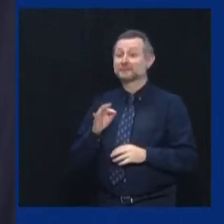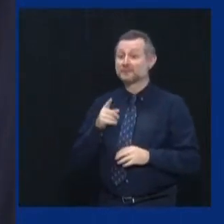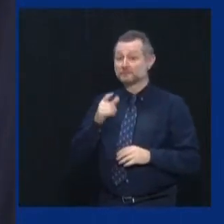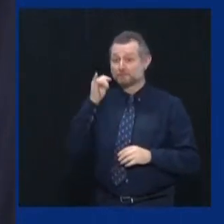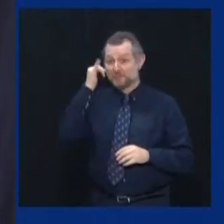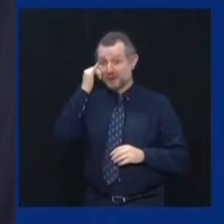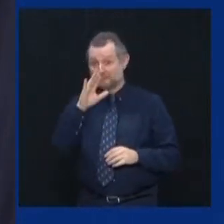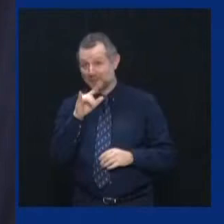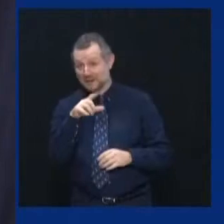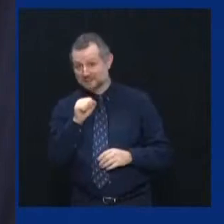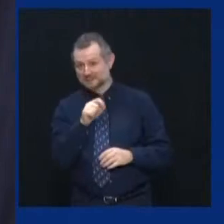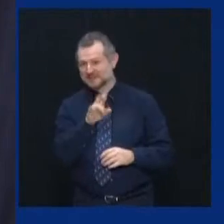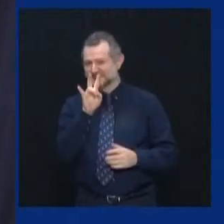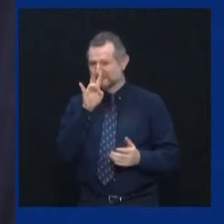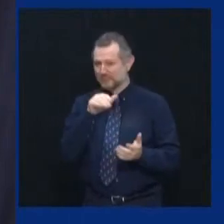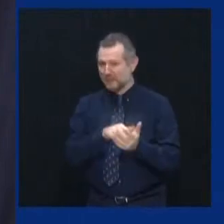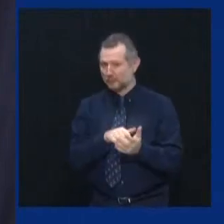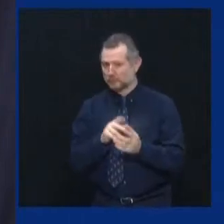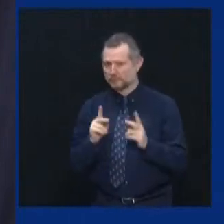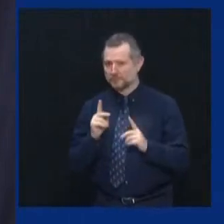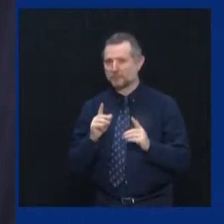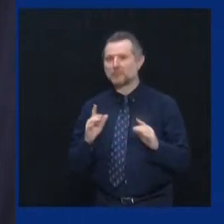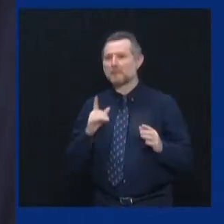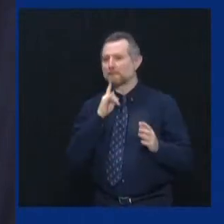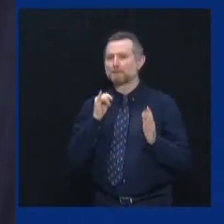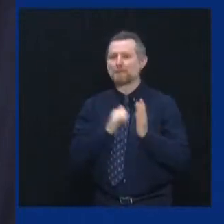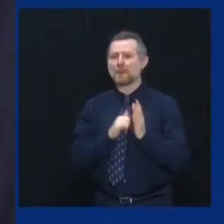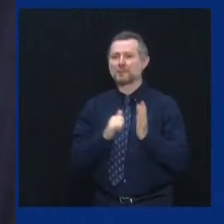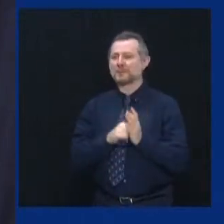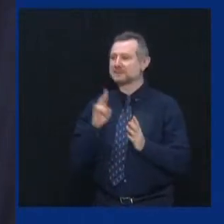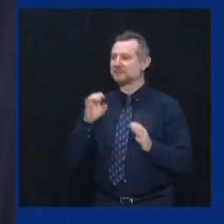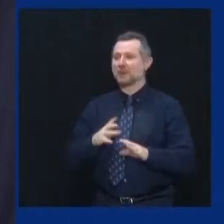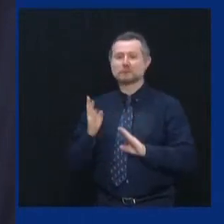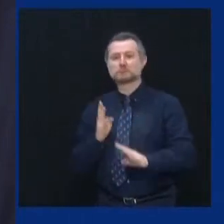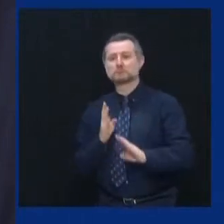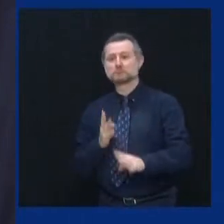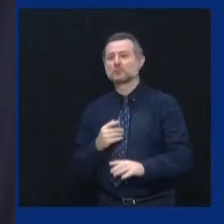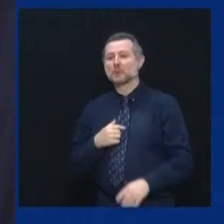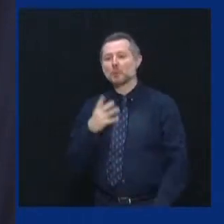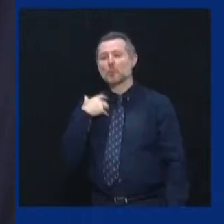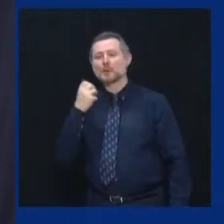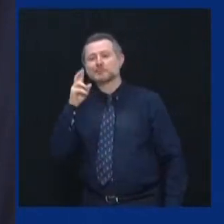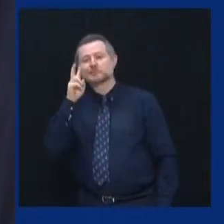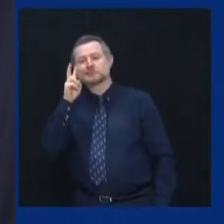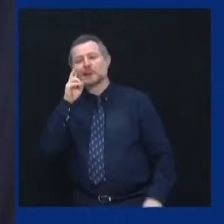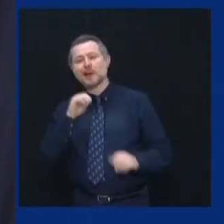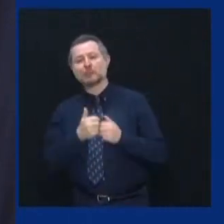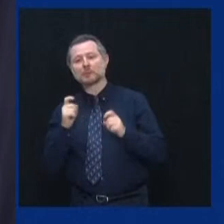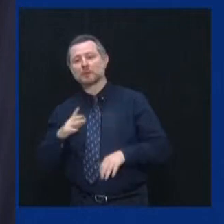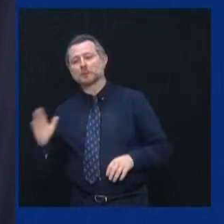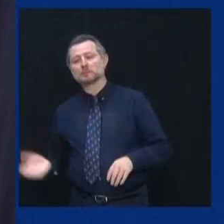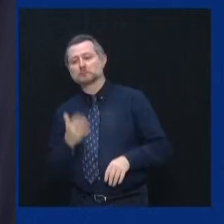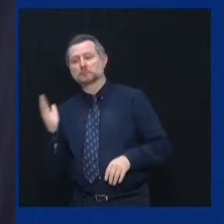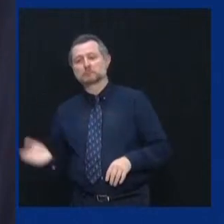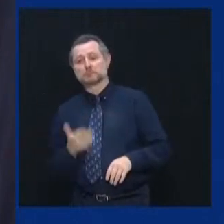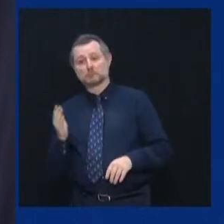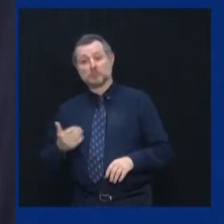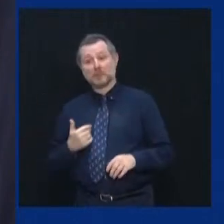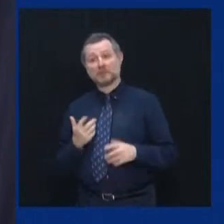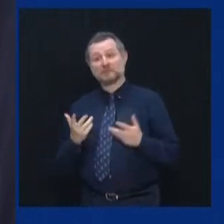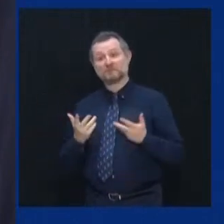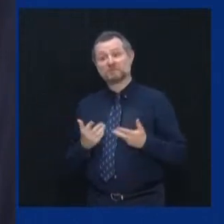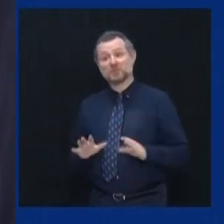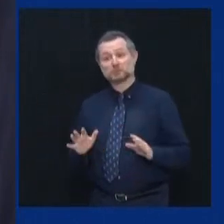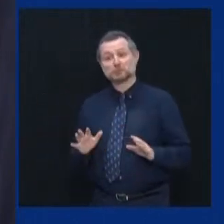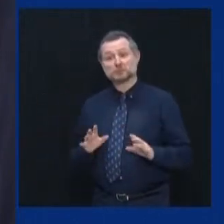people. Oh, you can't test 7,000 people. All right, let's see if we can. Anyway, we have tested